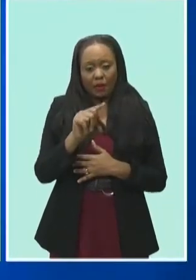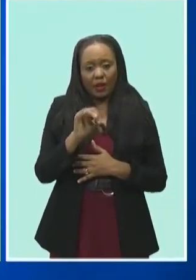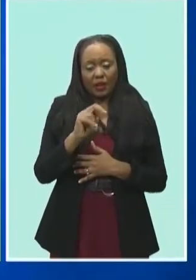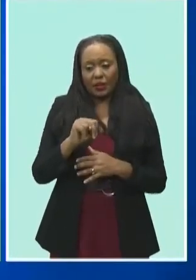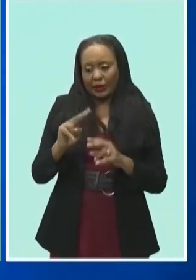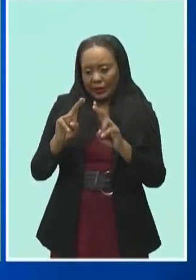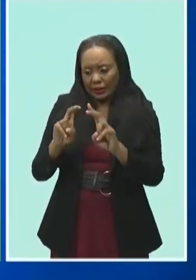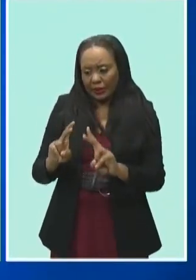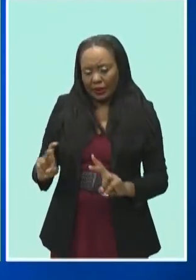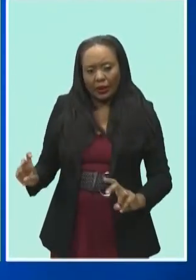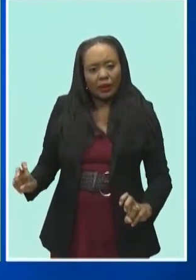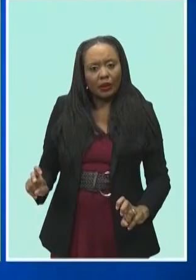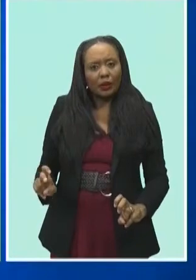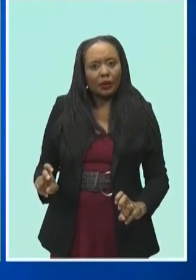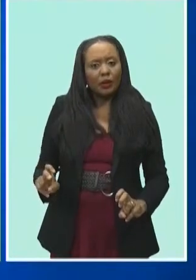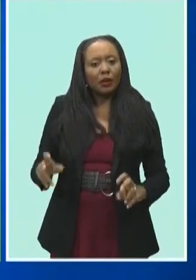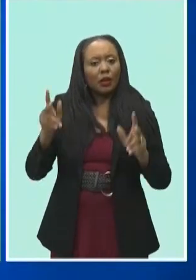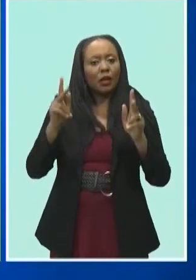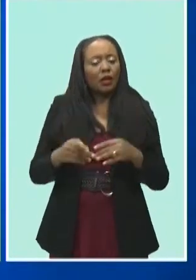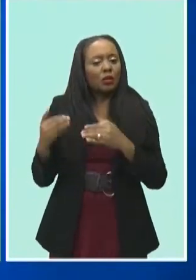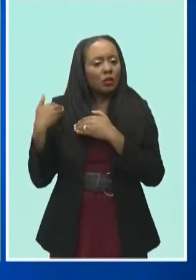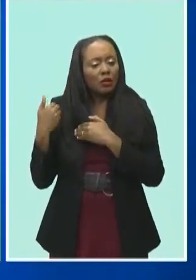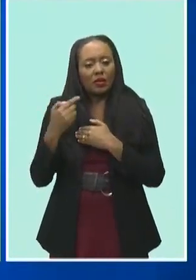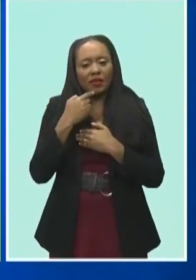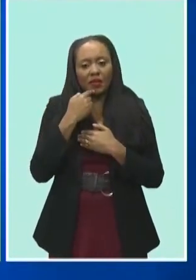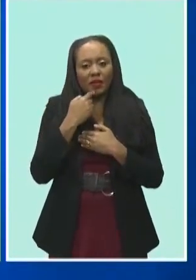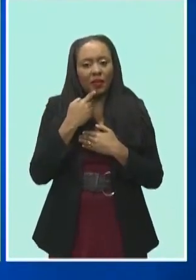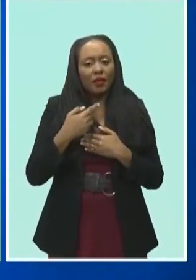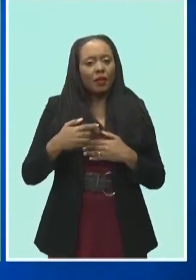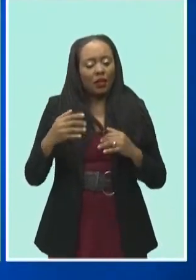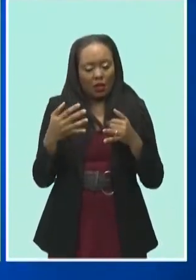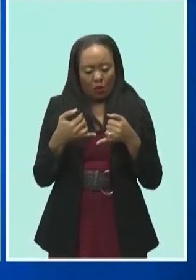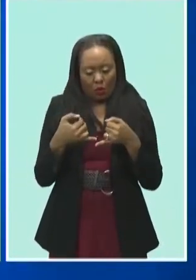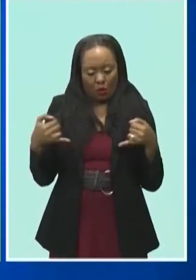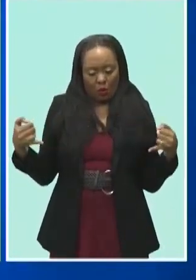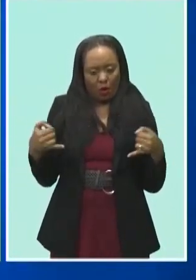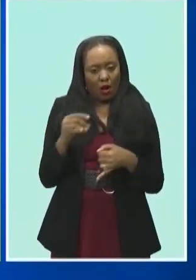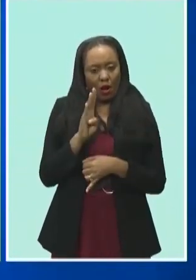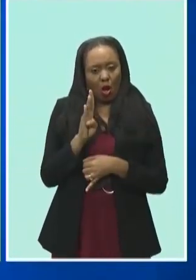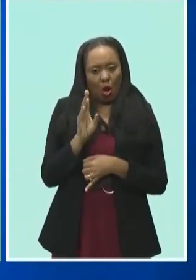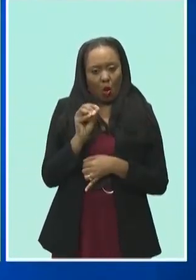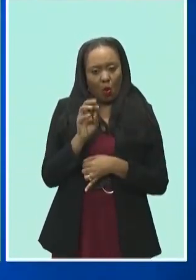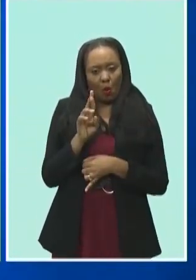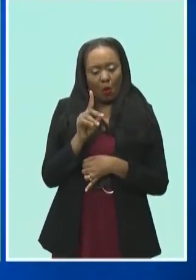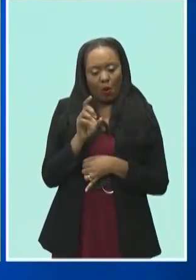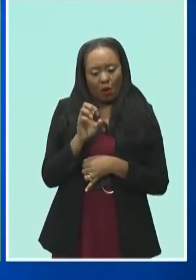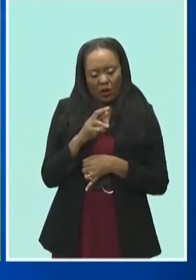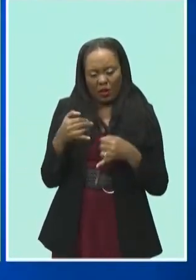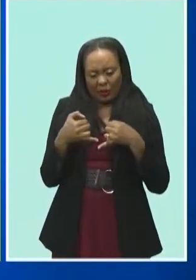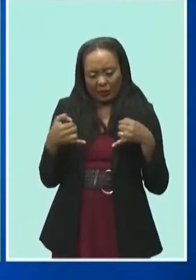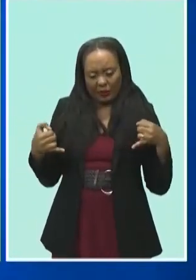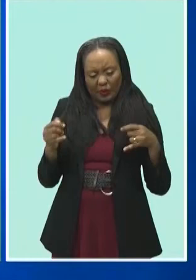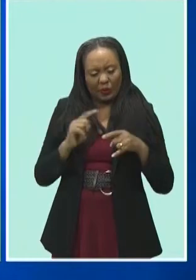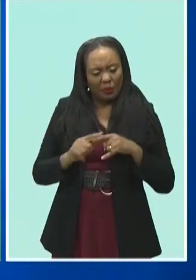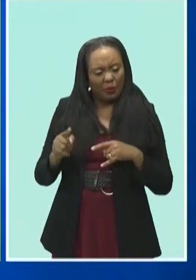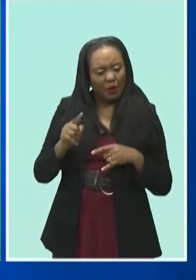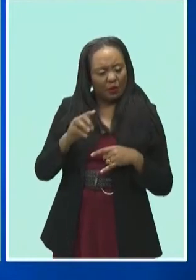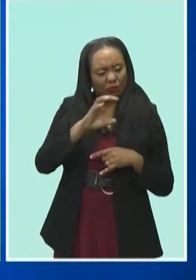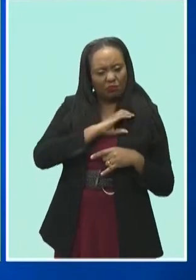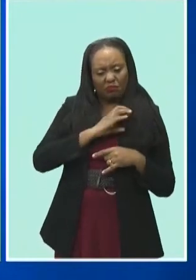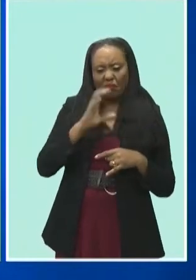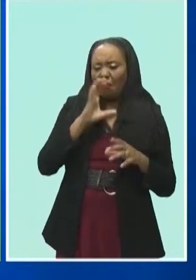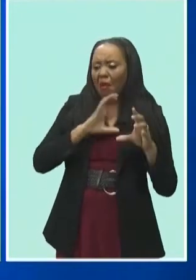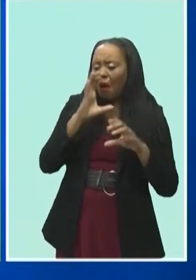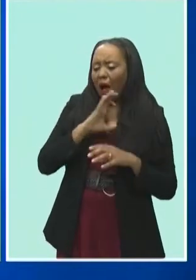The Ministry of National Security said its border patrol exercises resulted in the discovery of the camp in the forested area along Beach Road,